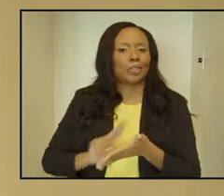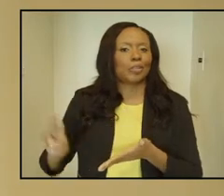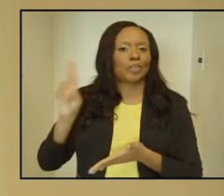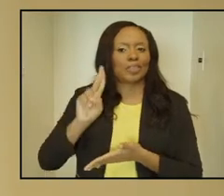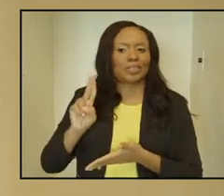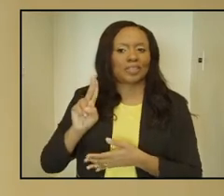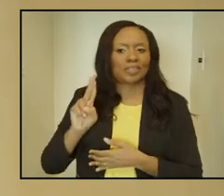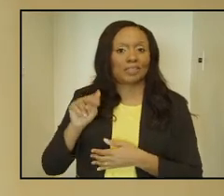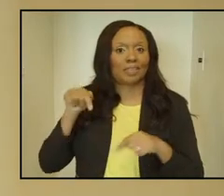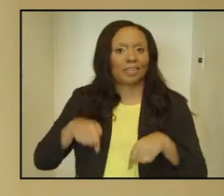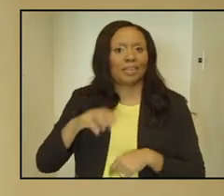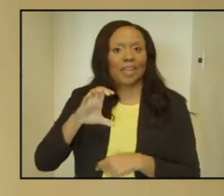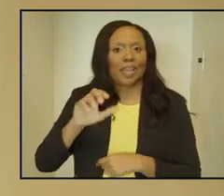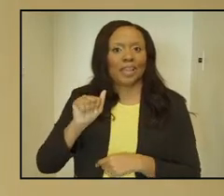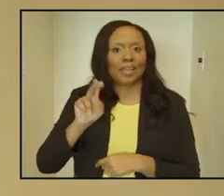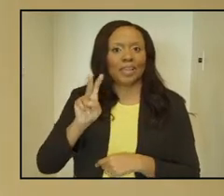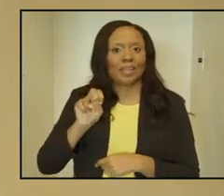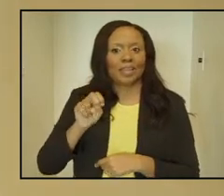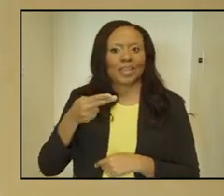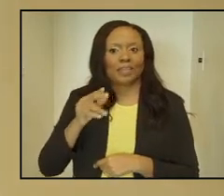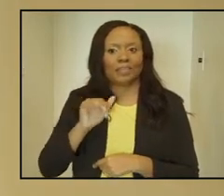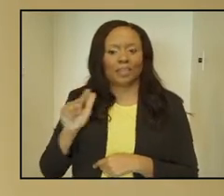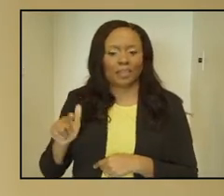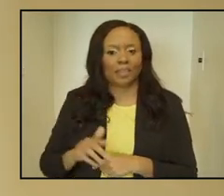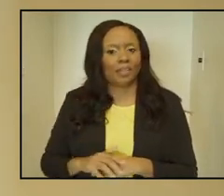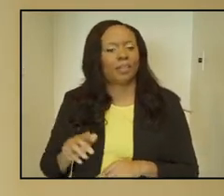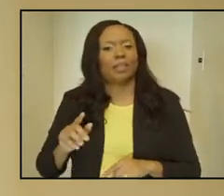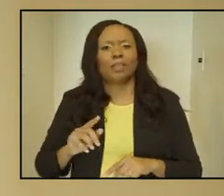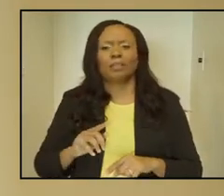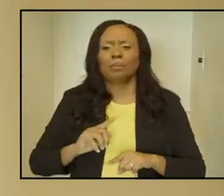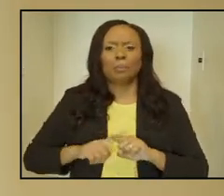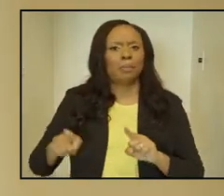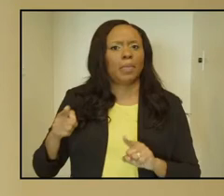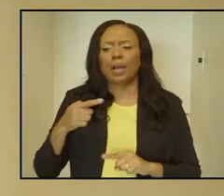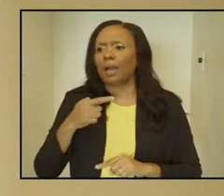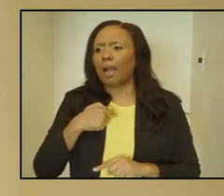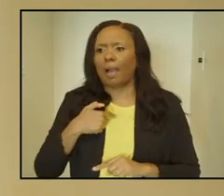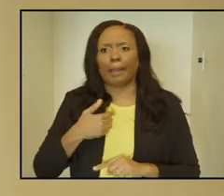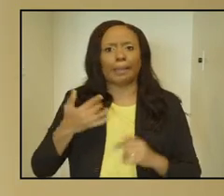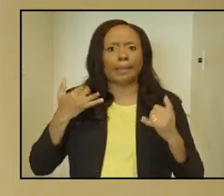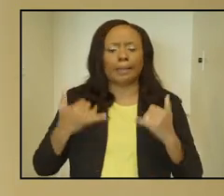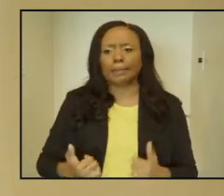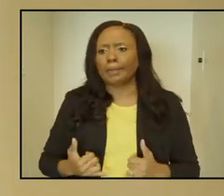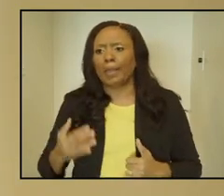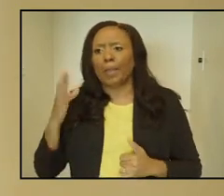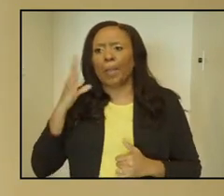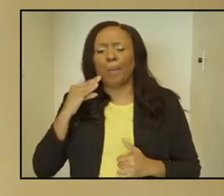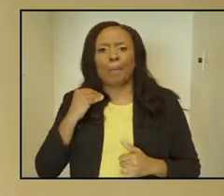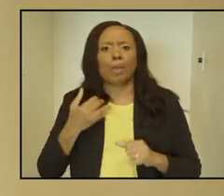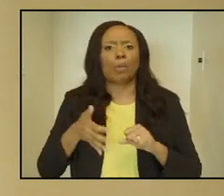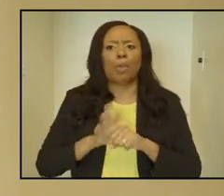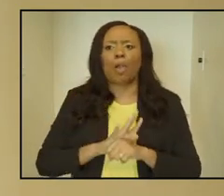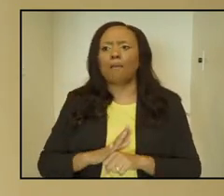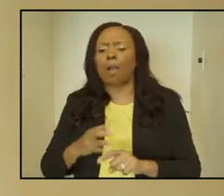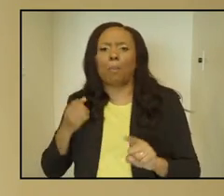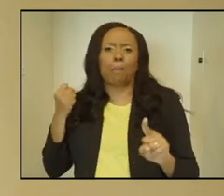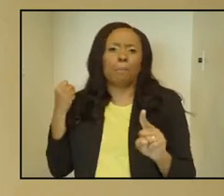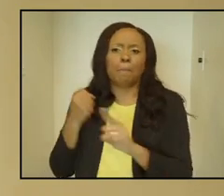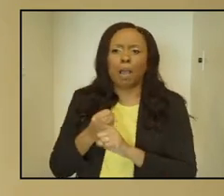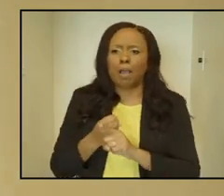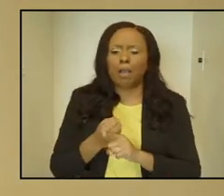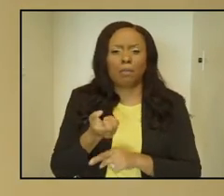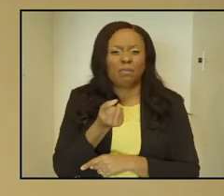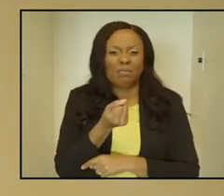proved to be the biggest global disruptor to people's lives since the end of World War II. In the space of just a few